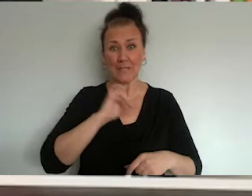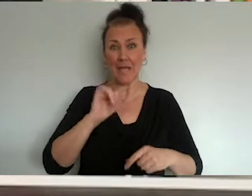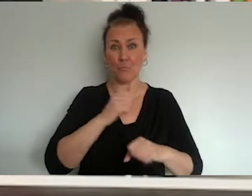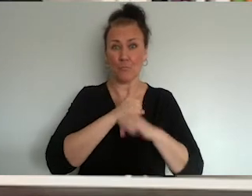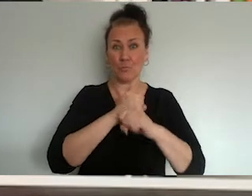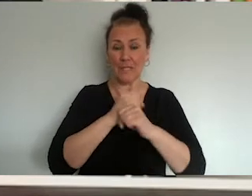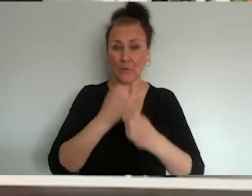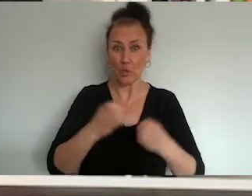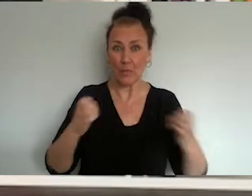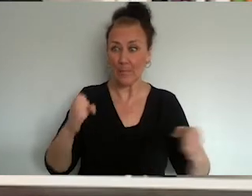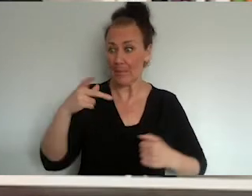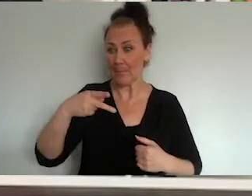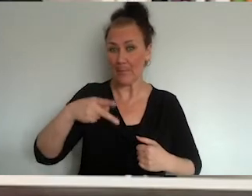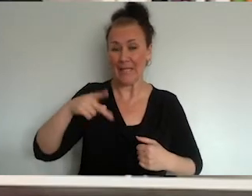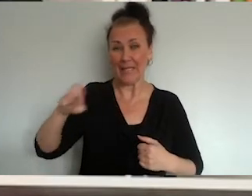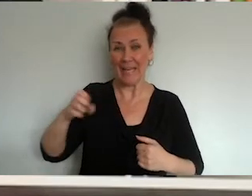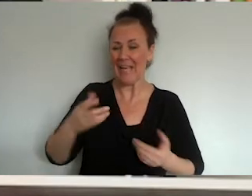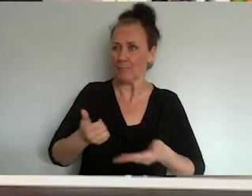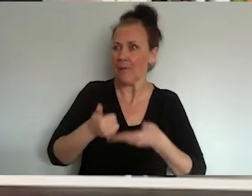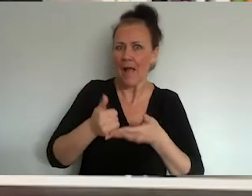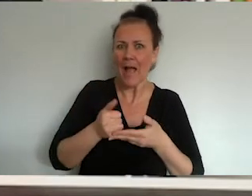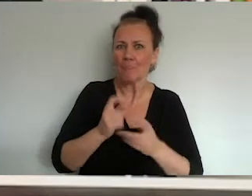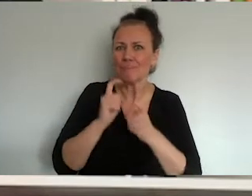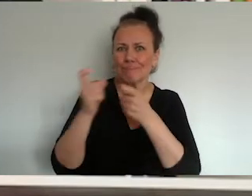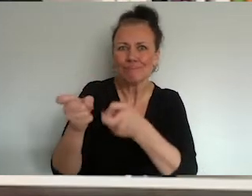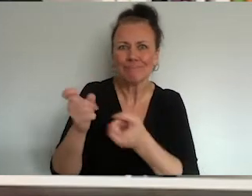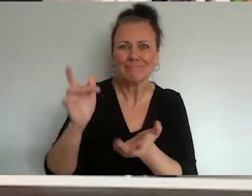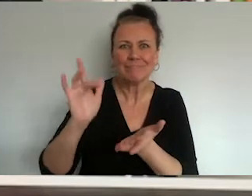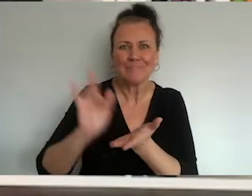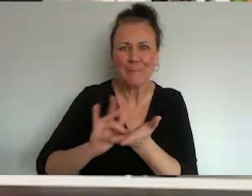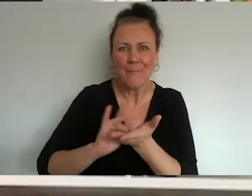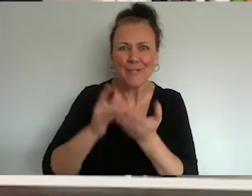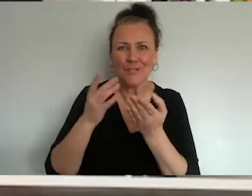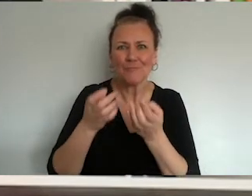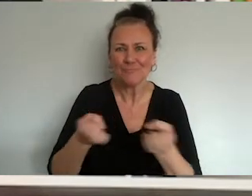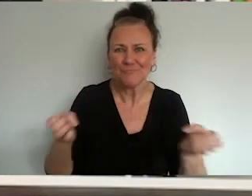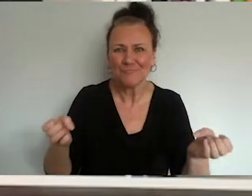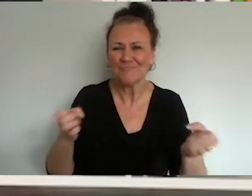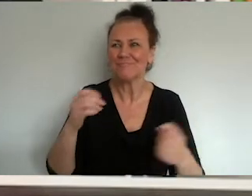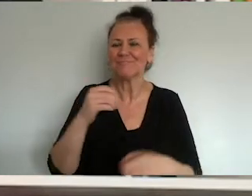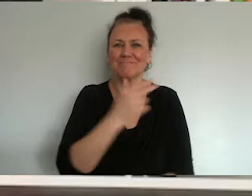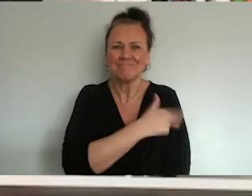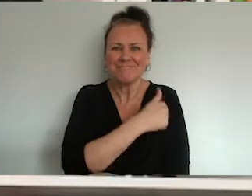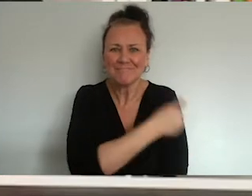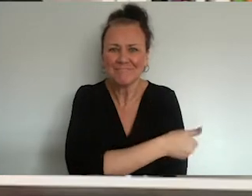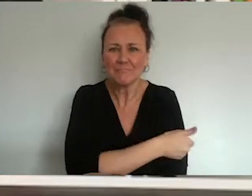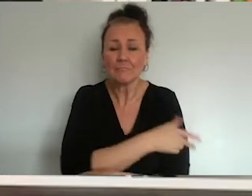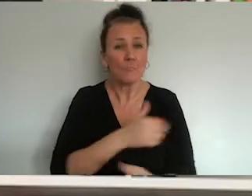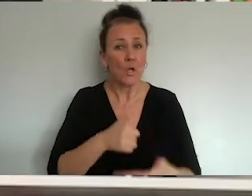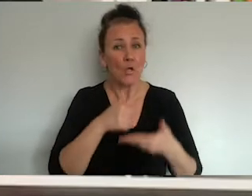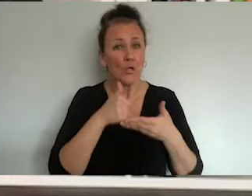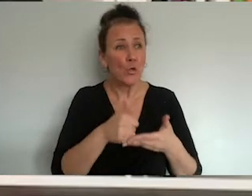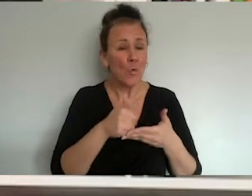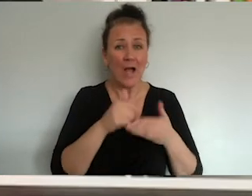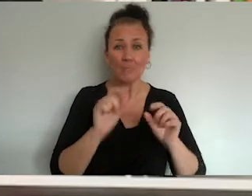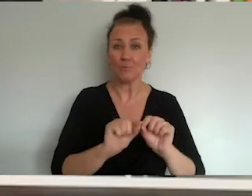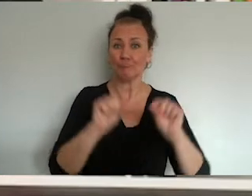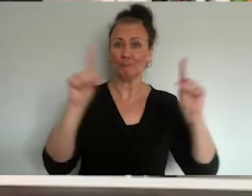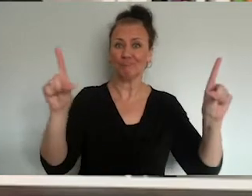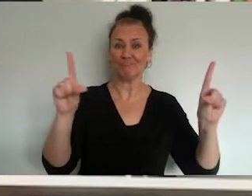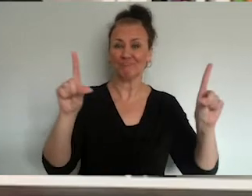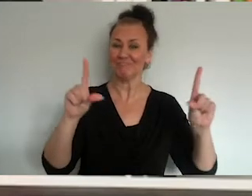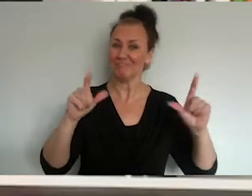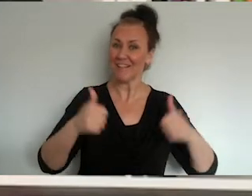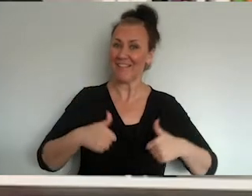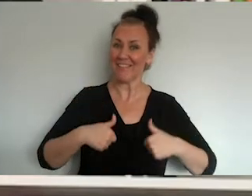to doctors and nurses at the front lines, or volunteered to tutor their kids in math. You've prepared live